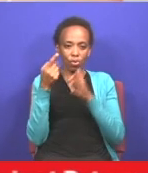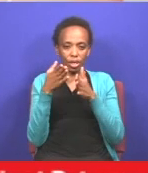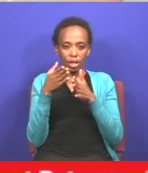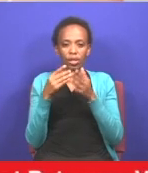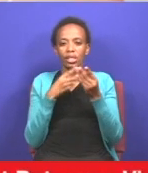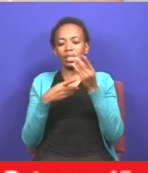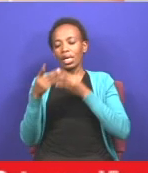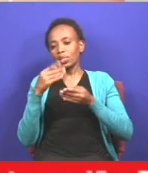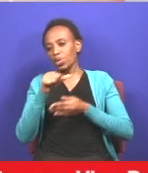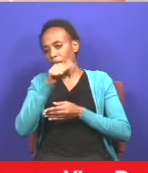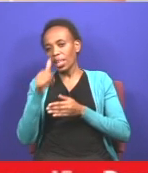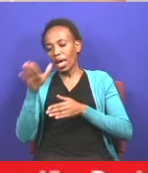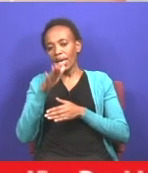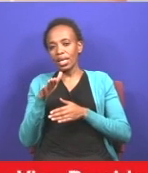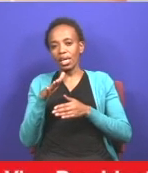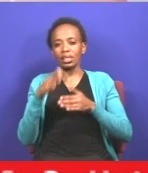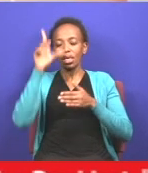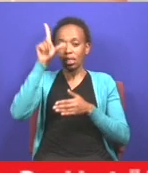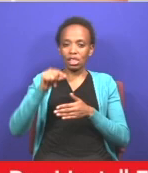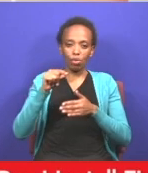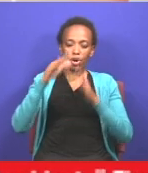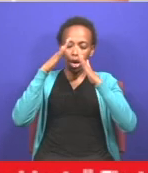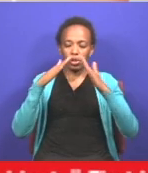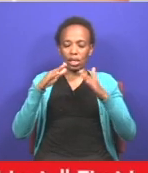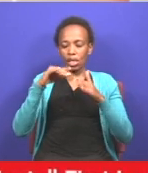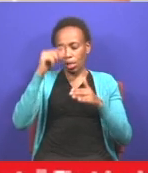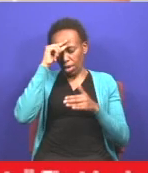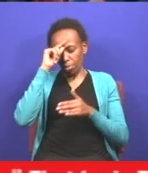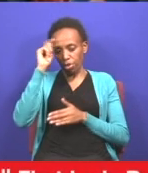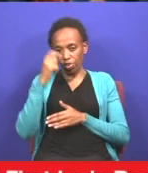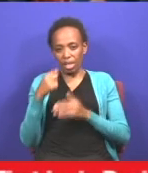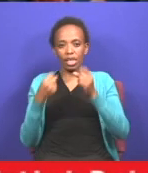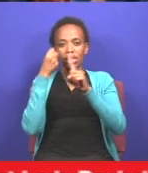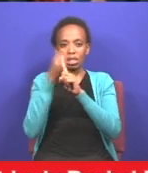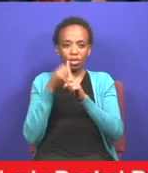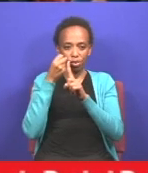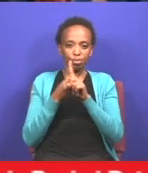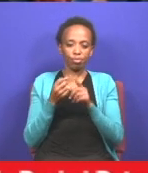other areas, affordable housing, which the government of Kenya is greatly championing.